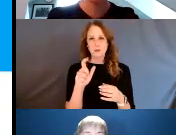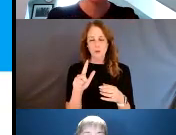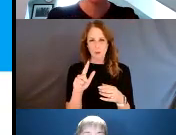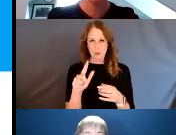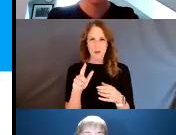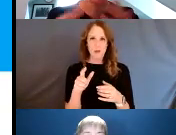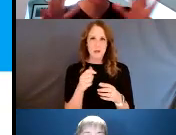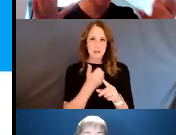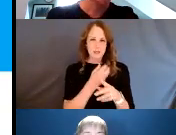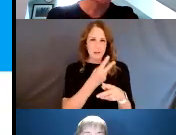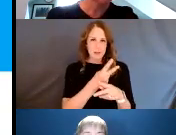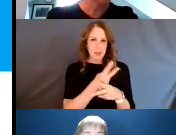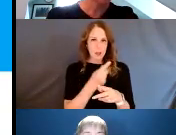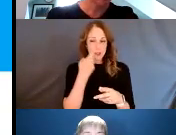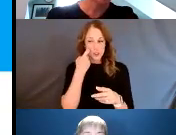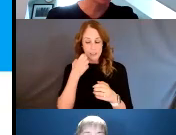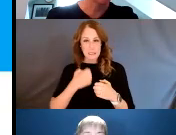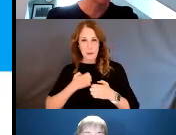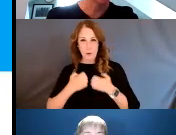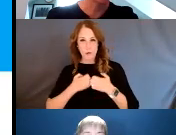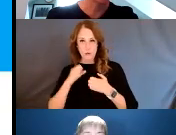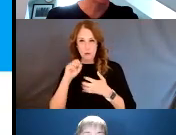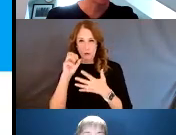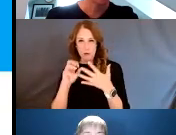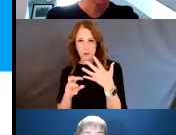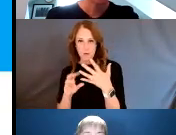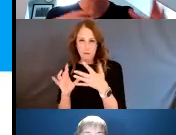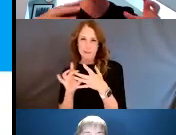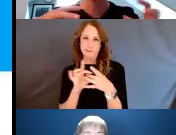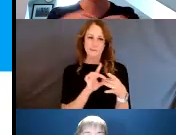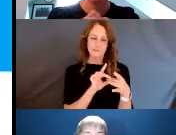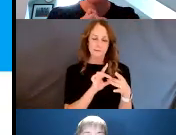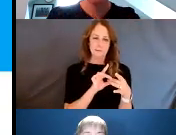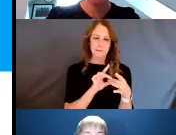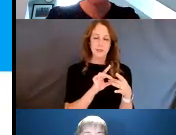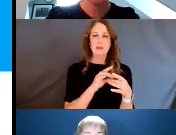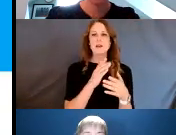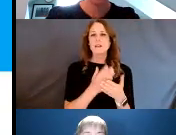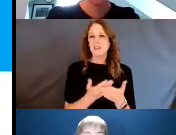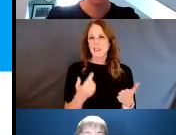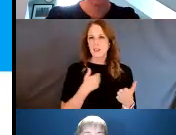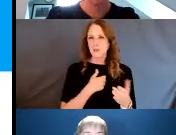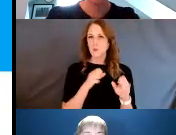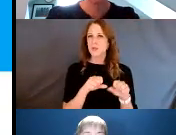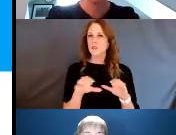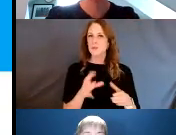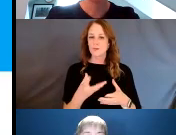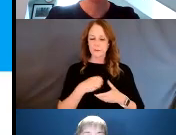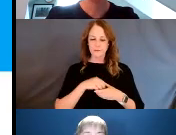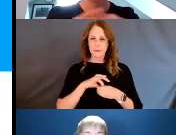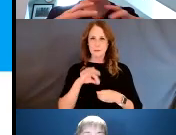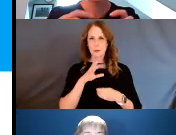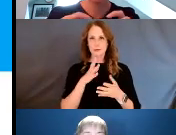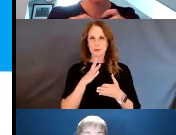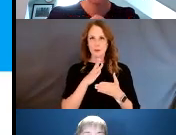for emotional self-care leads right into some of the things we can do for our spiritual self-care.